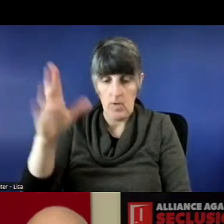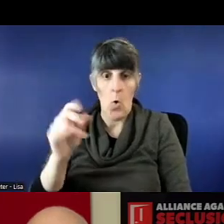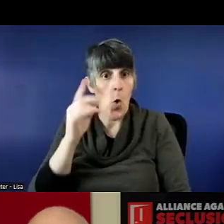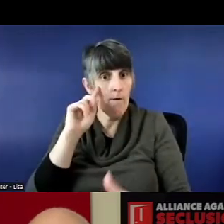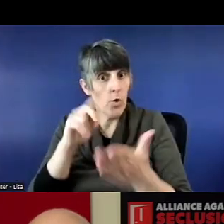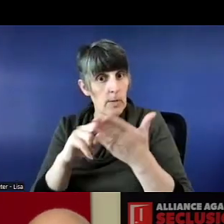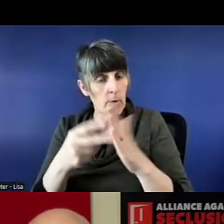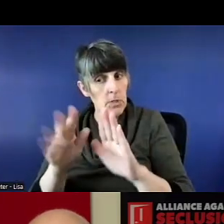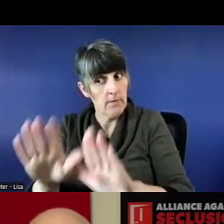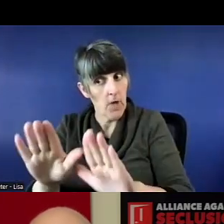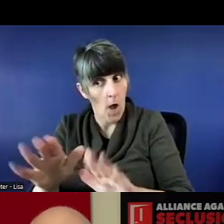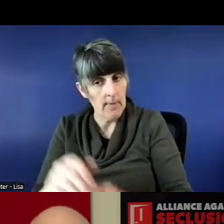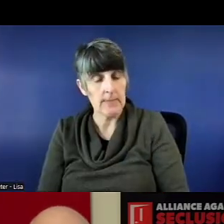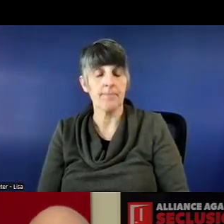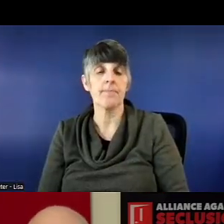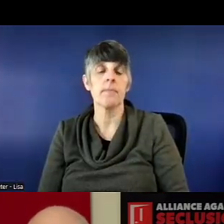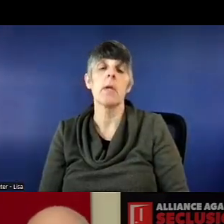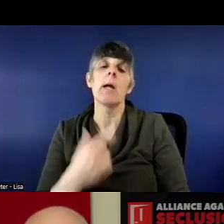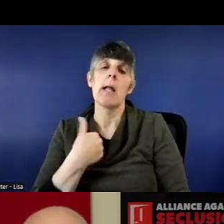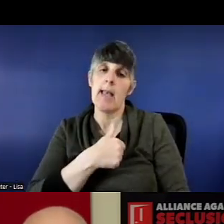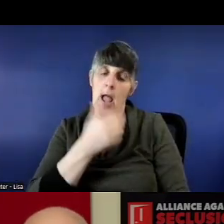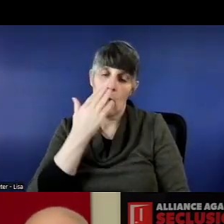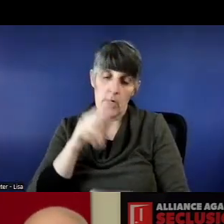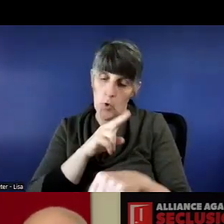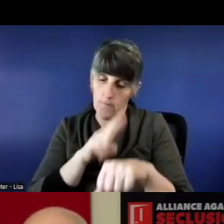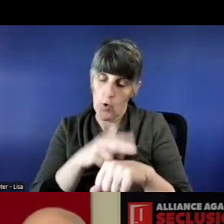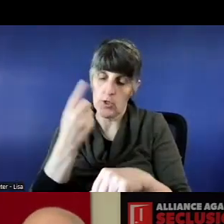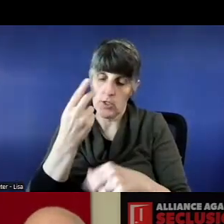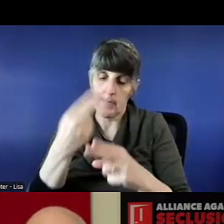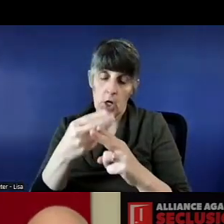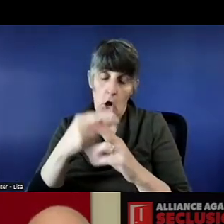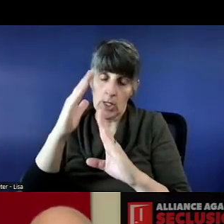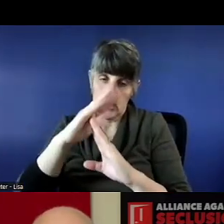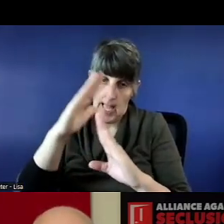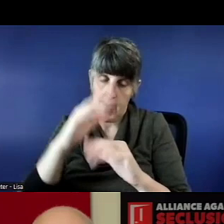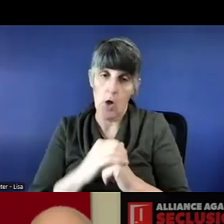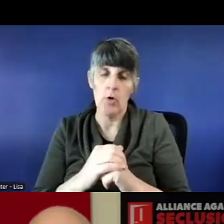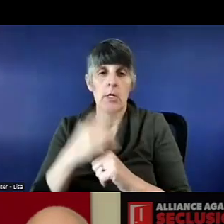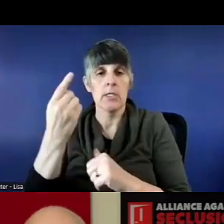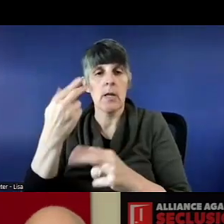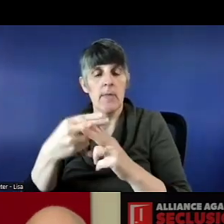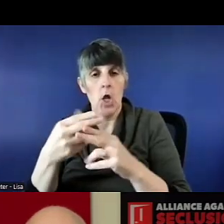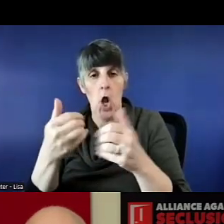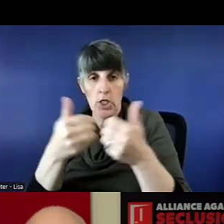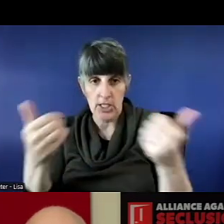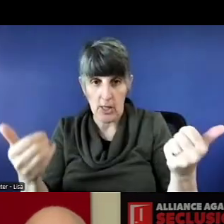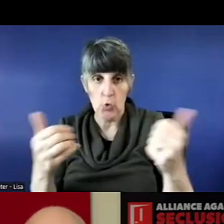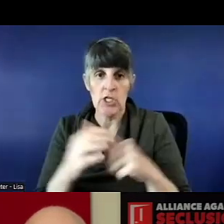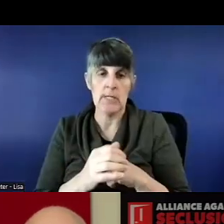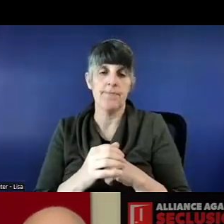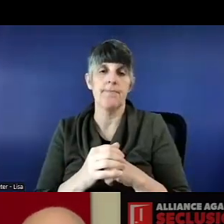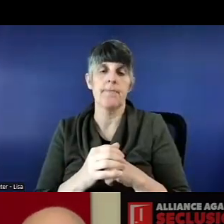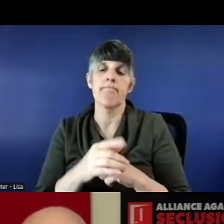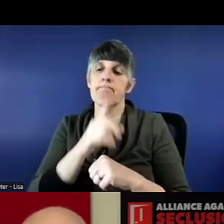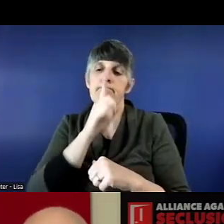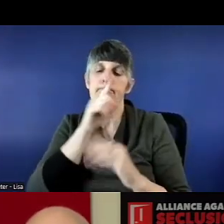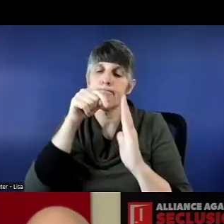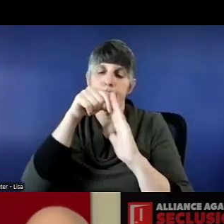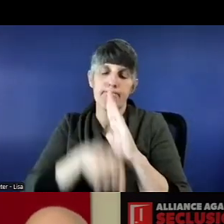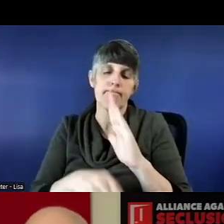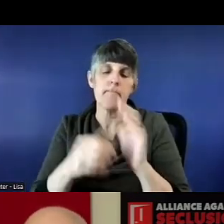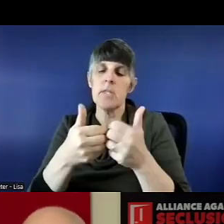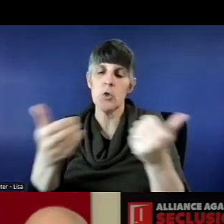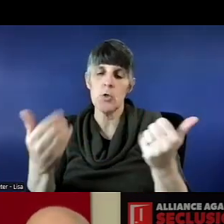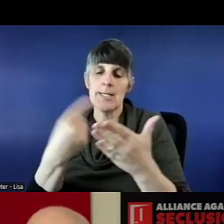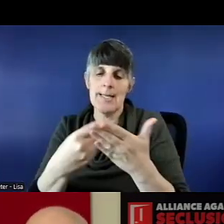Now, we know, of course, that there's something called timeout. There's something called seclusion. I'm not going to go deeply into seclusion